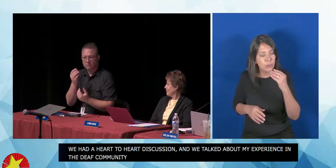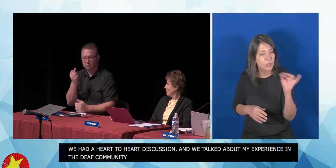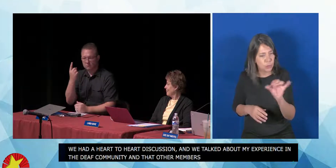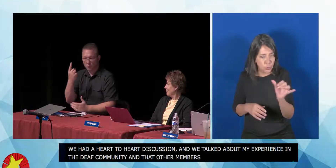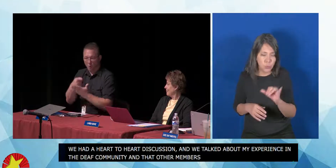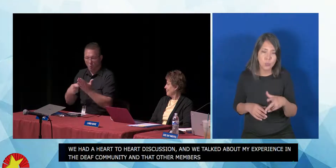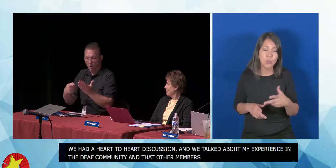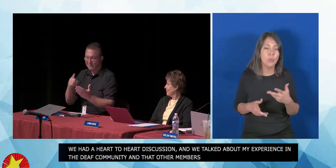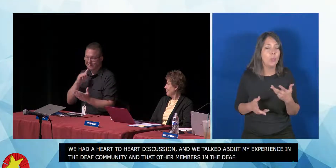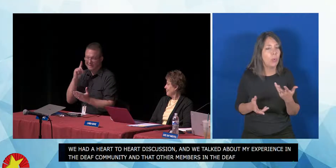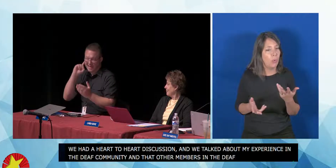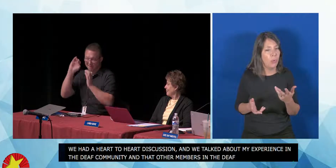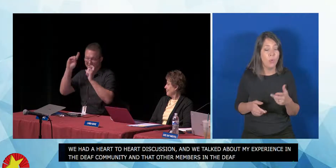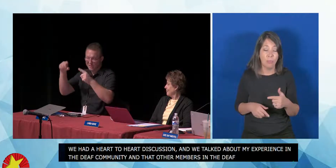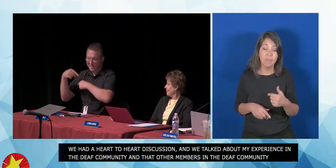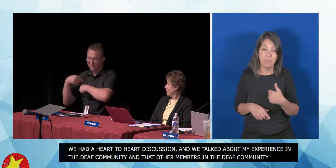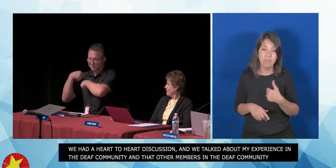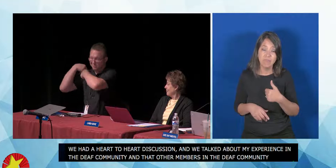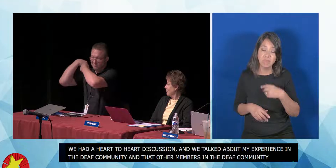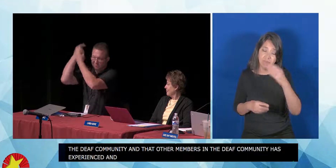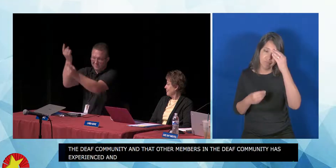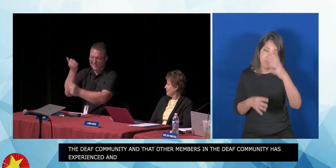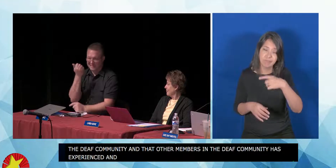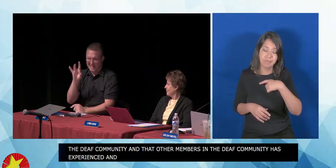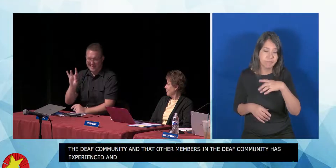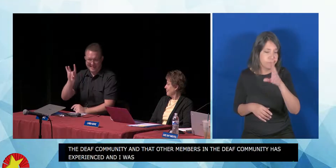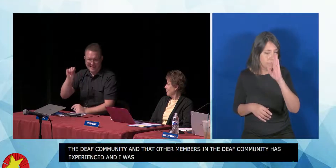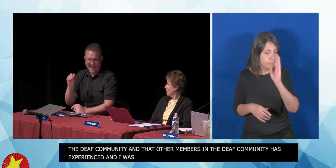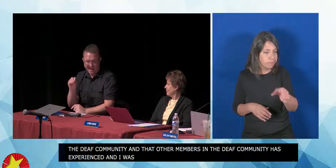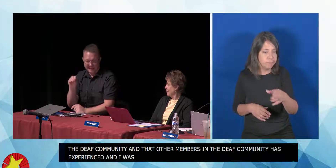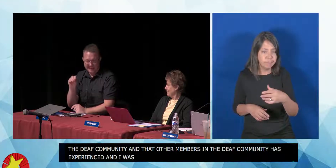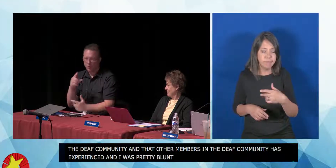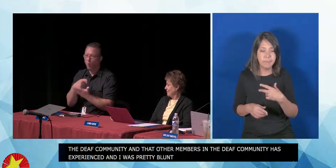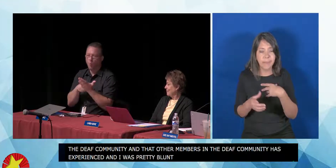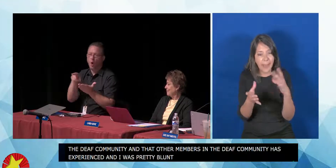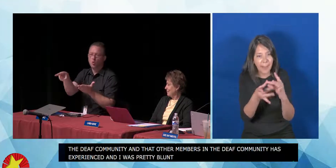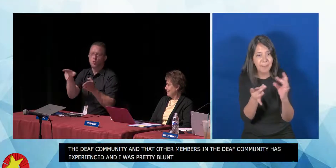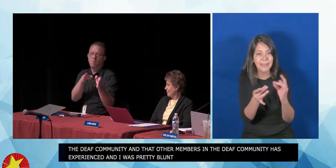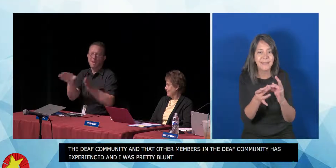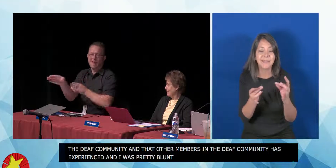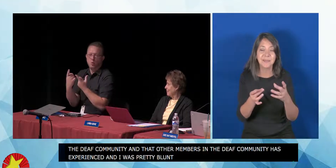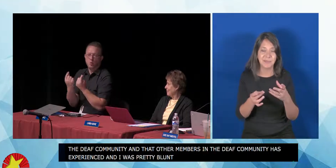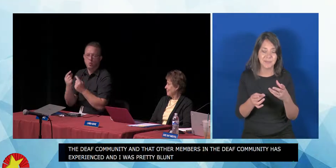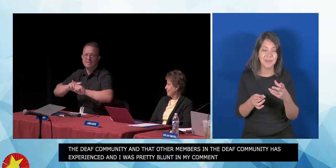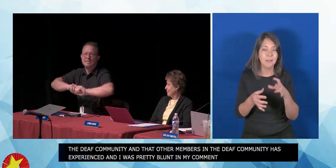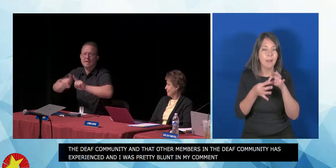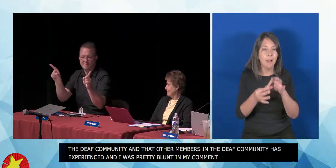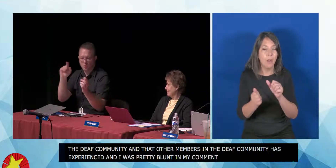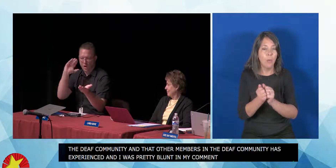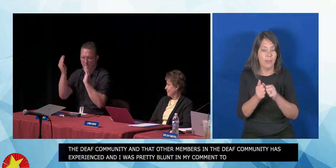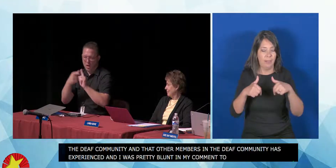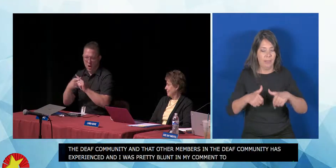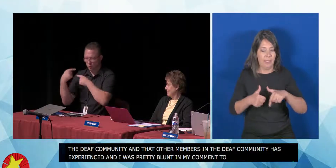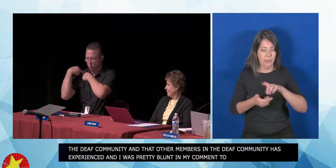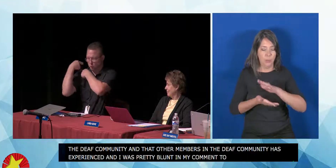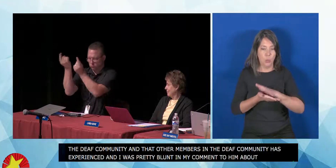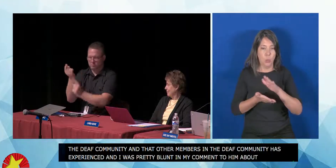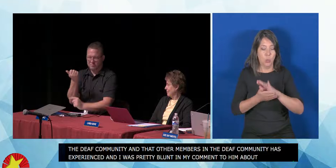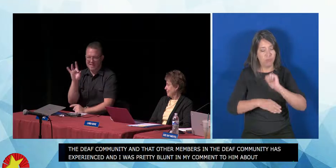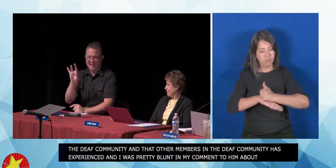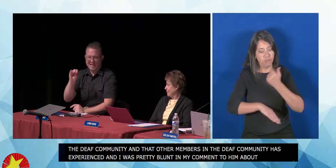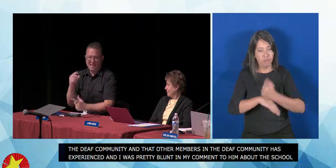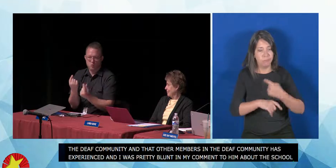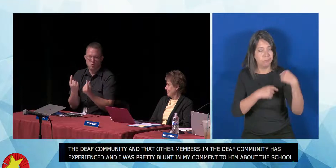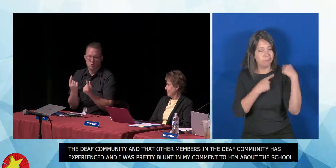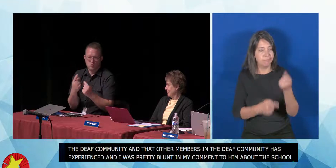was pretty blunt in my comments to him about the school being in place since